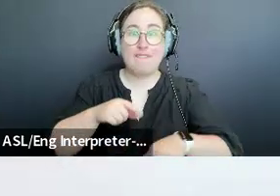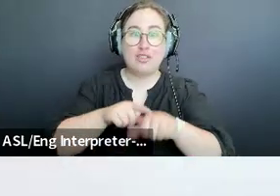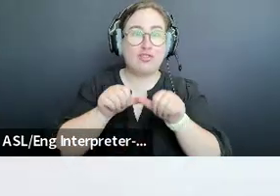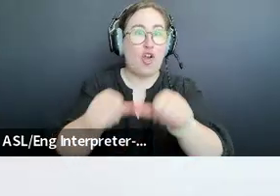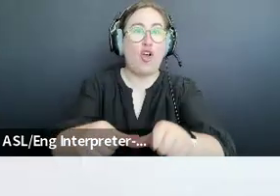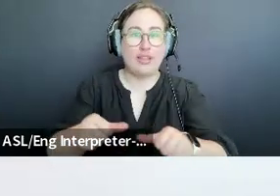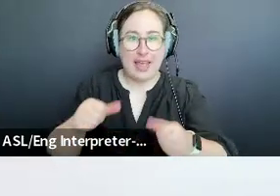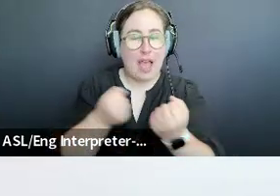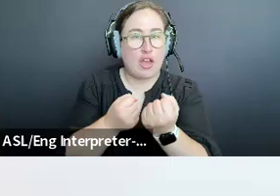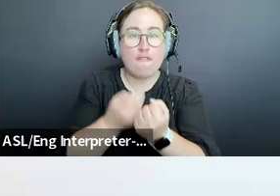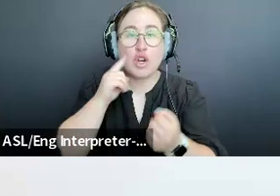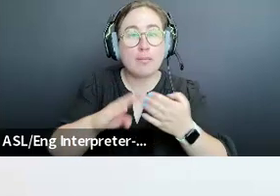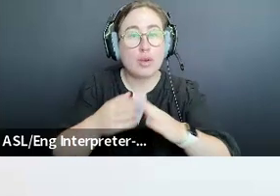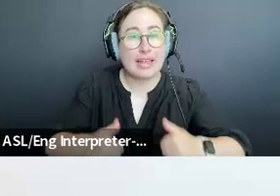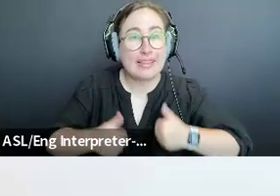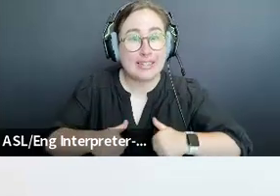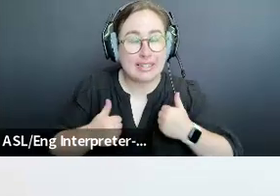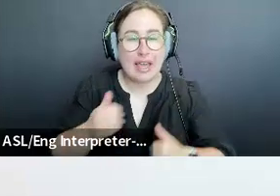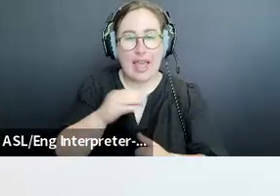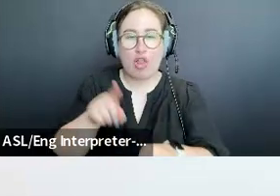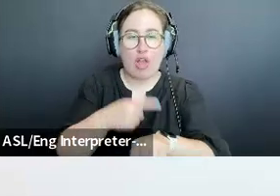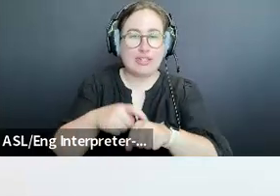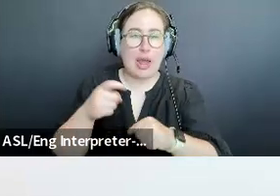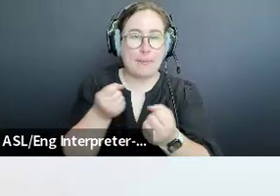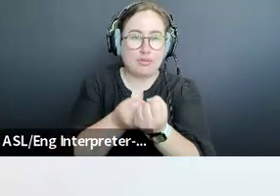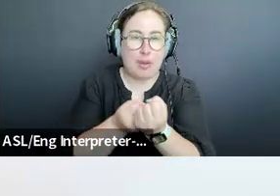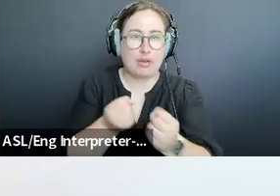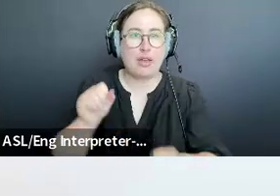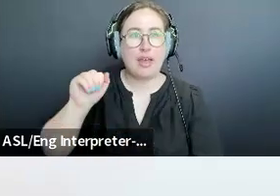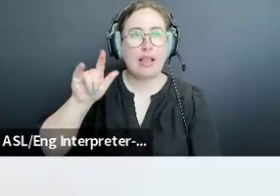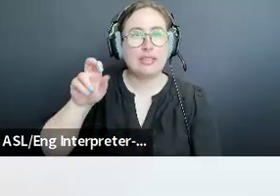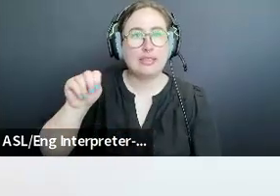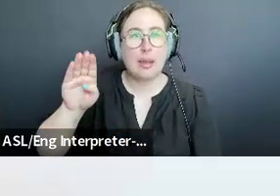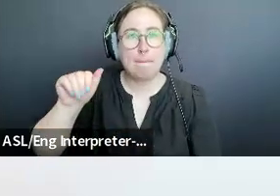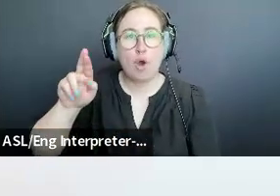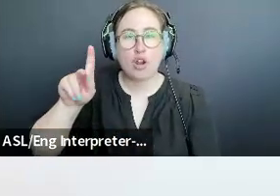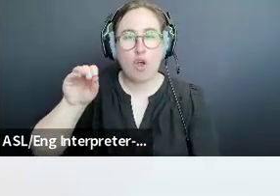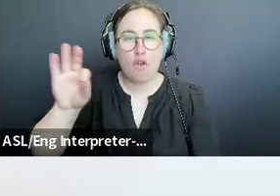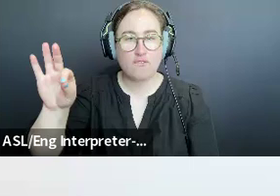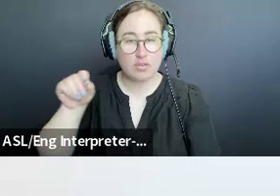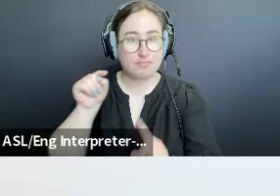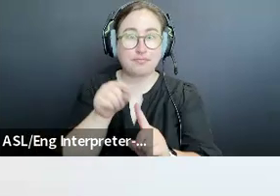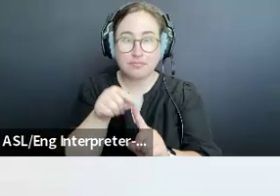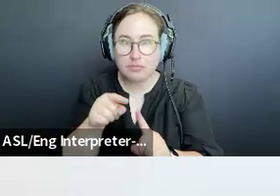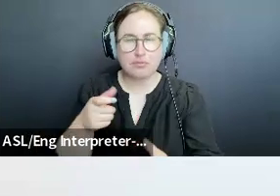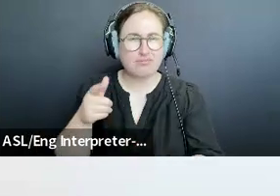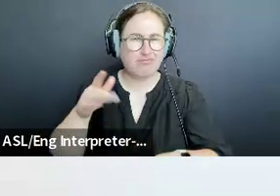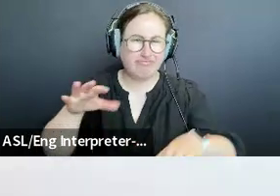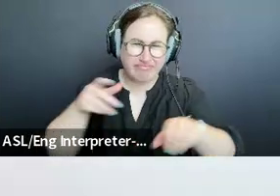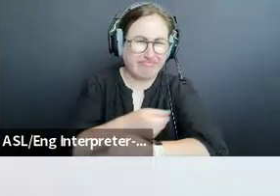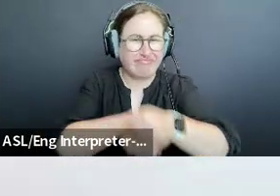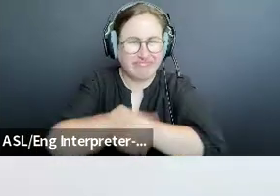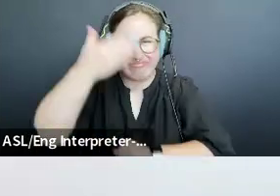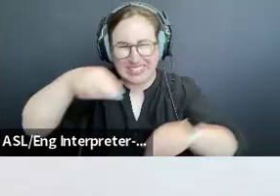community living and longtime champion of this work, Alison Barkoff. She has been at the forefront of national efforts